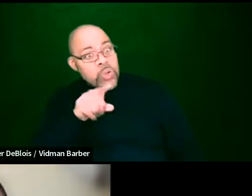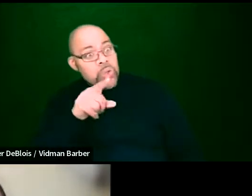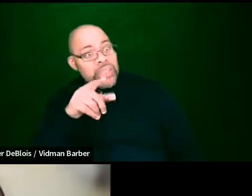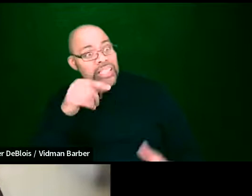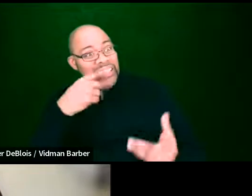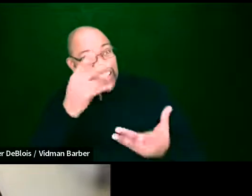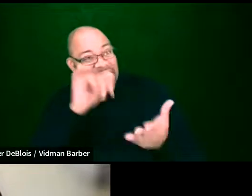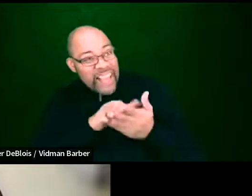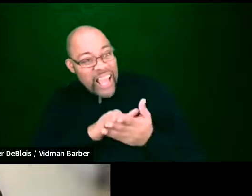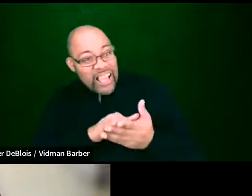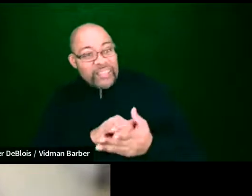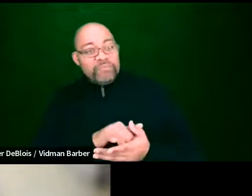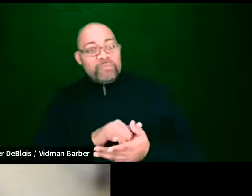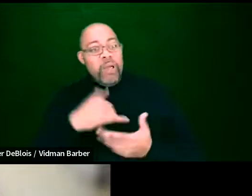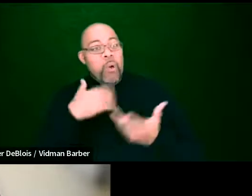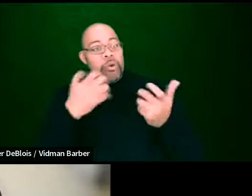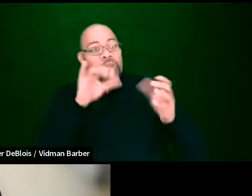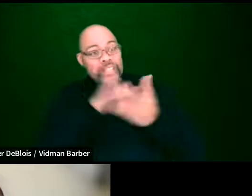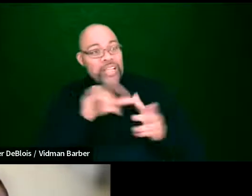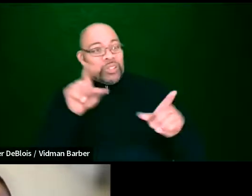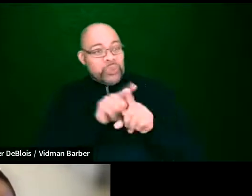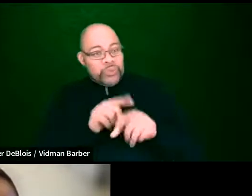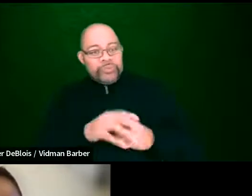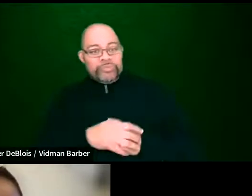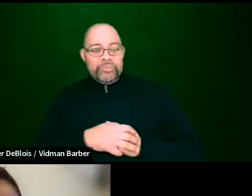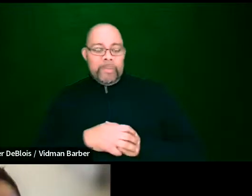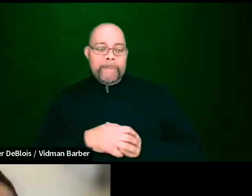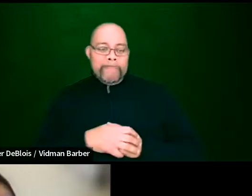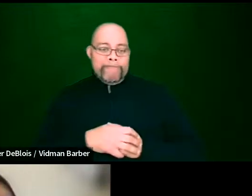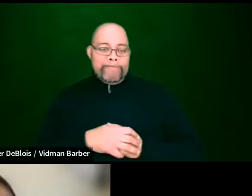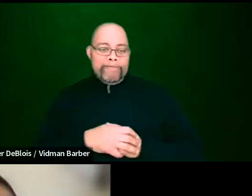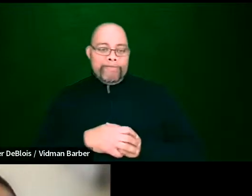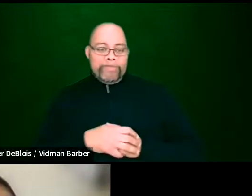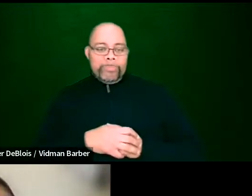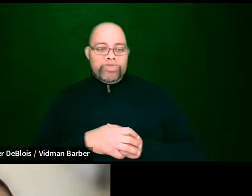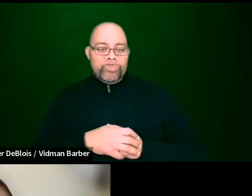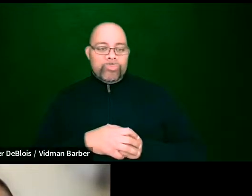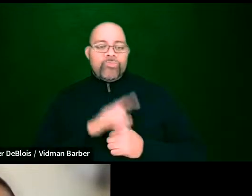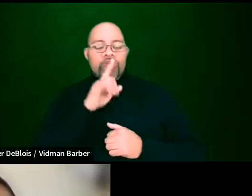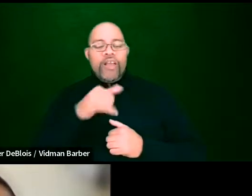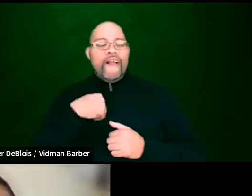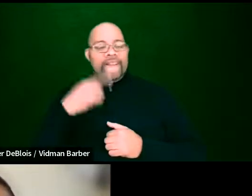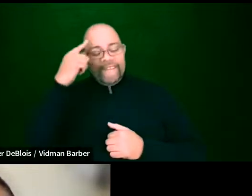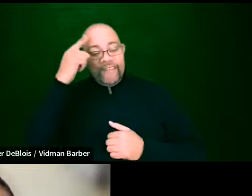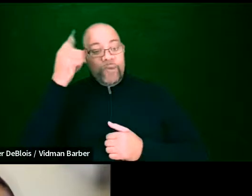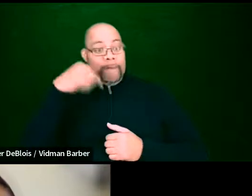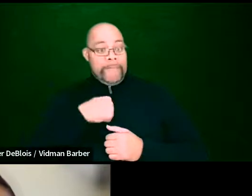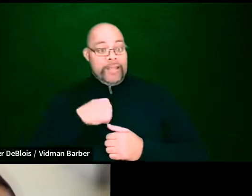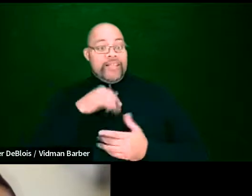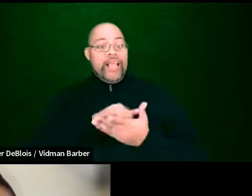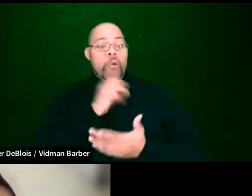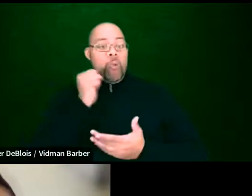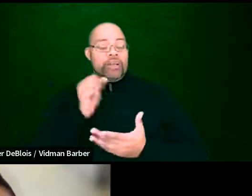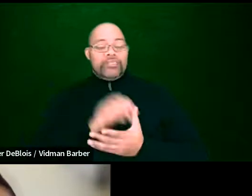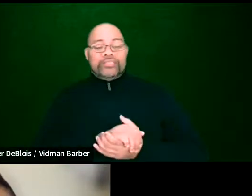to see that? I want to do this too, So I really think, for me, that was